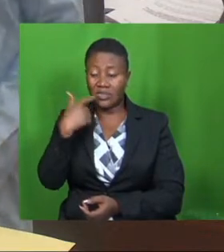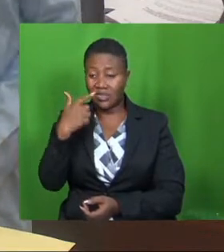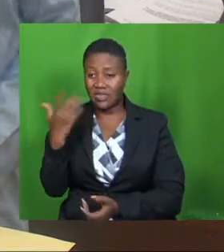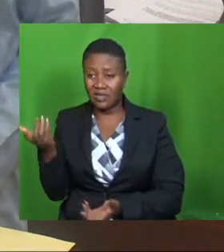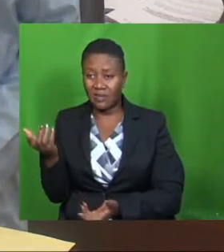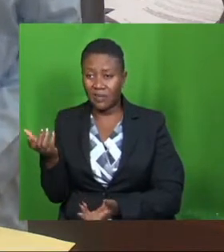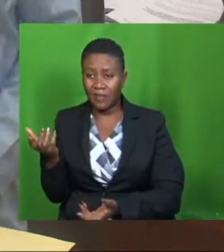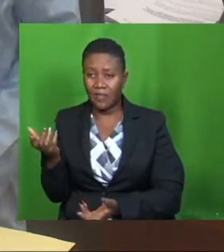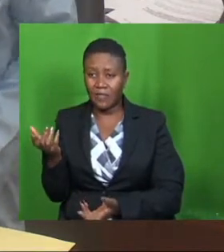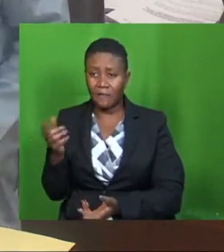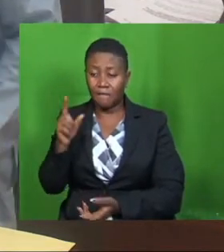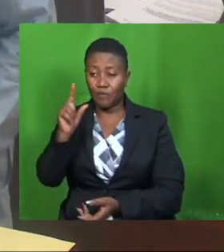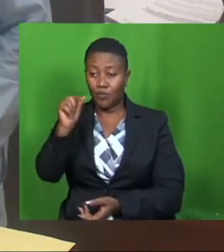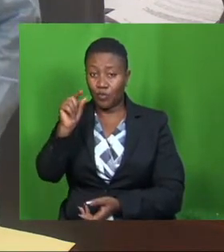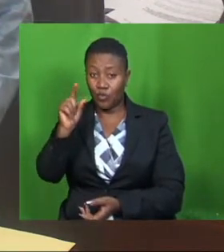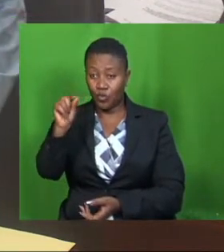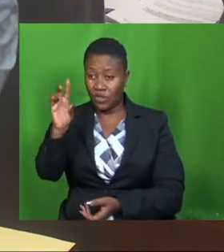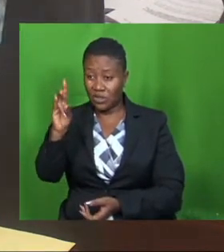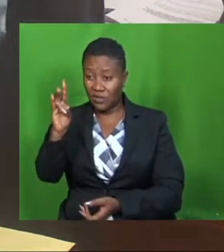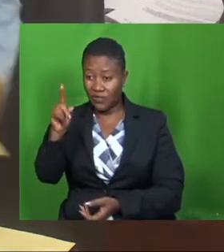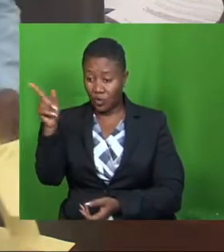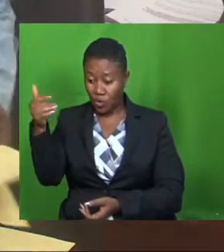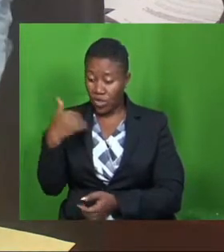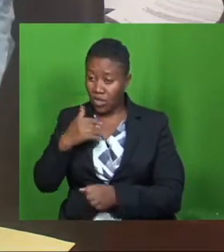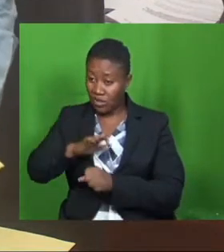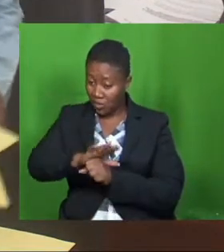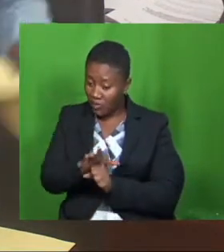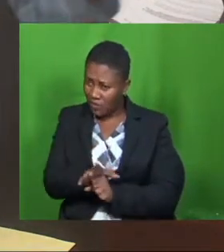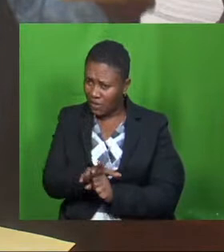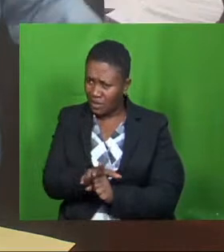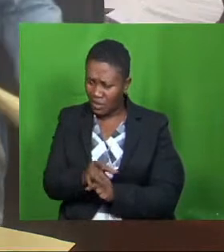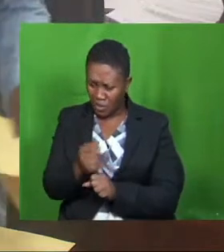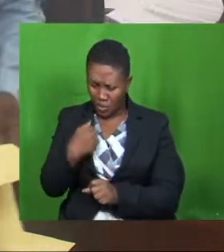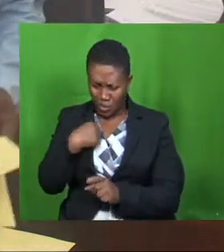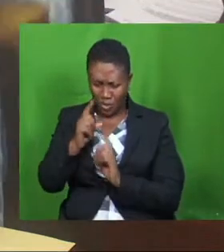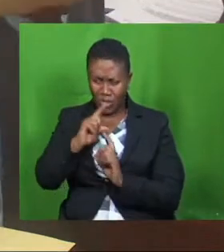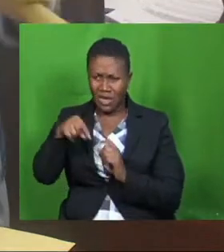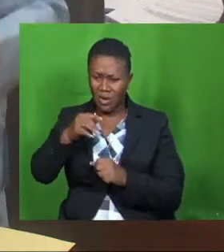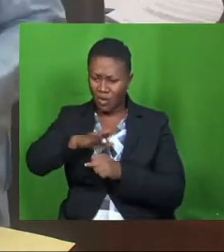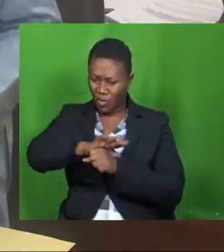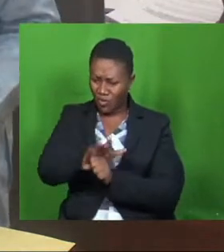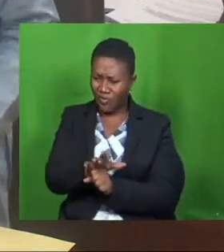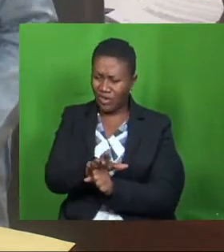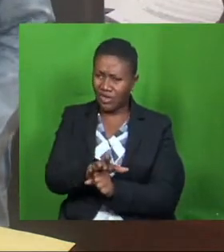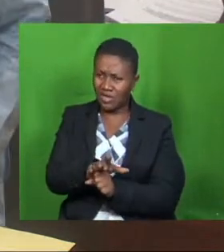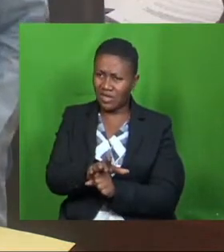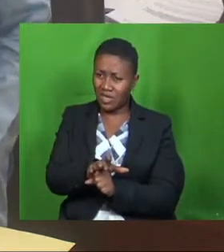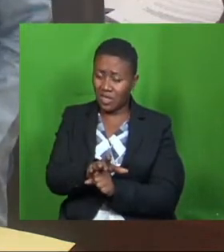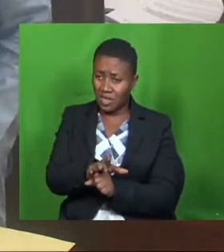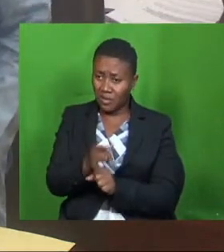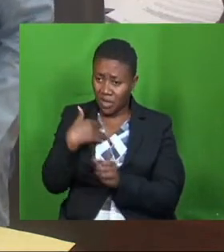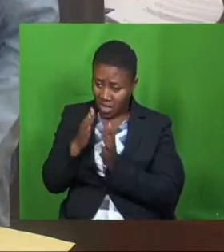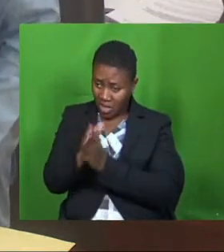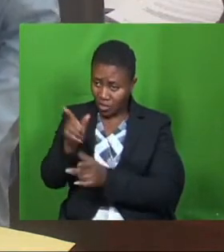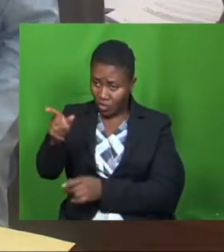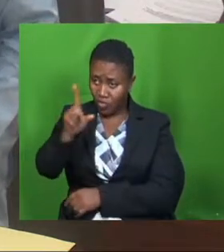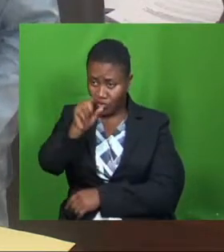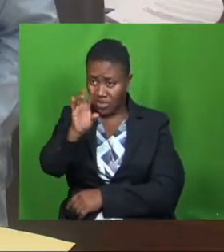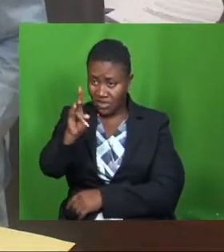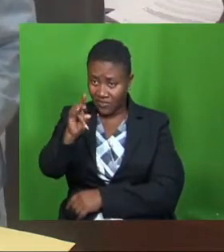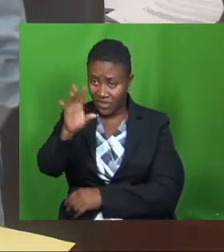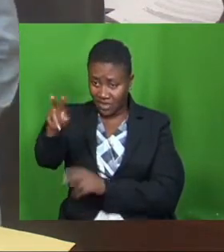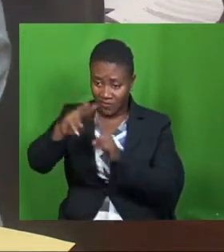rush to that conclusion. The minister is not running away from accountability. What he has indicated to